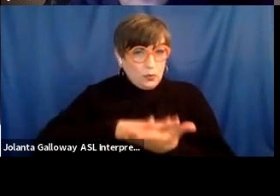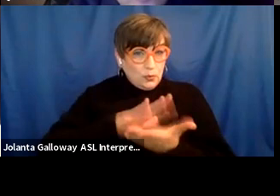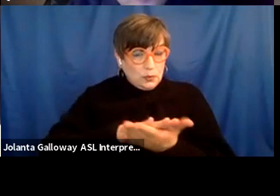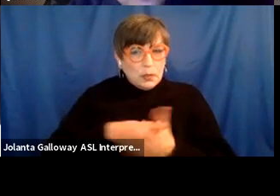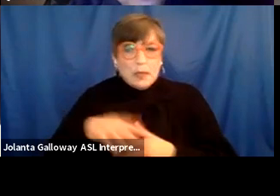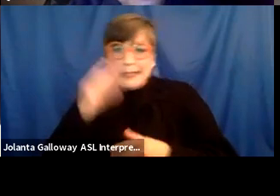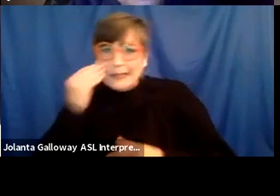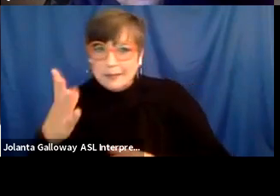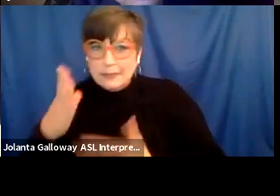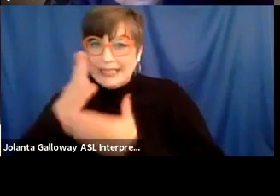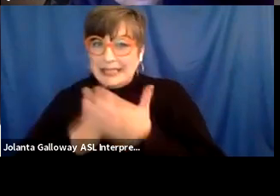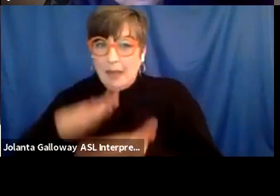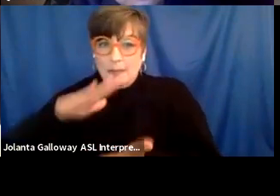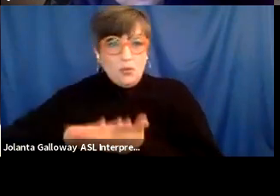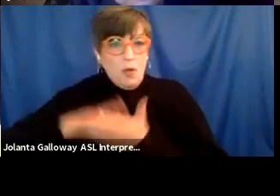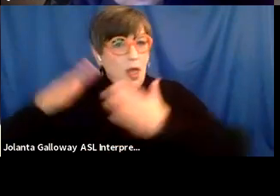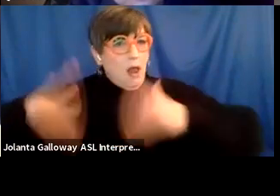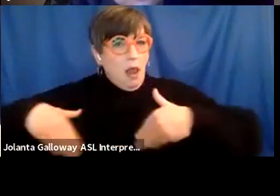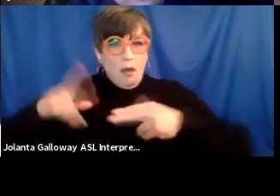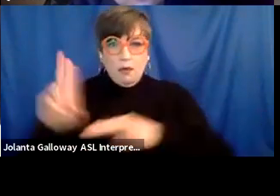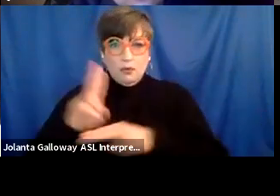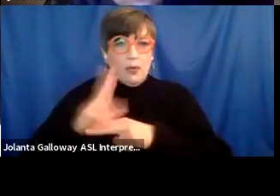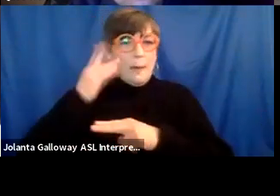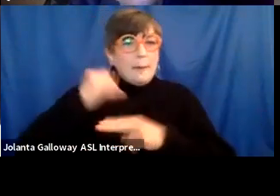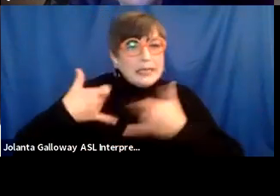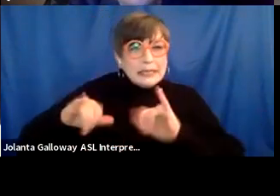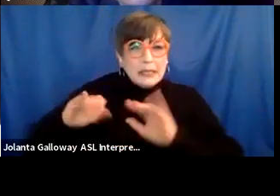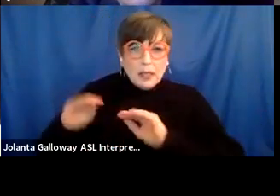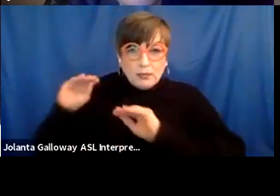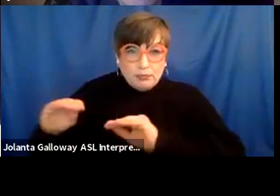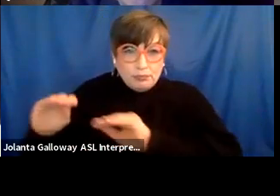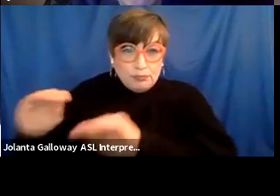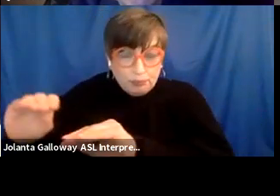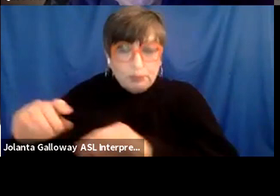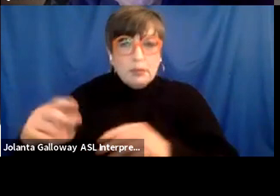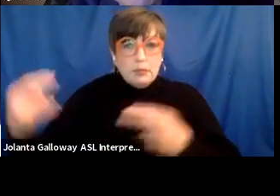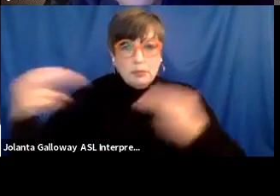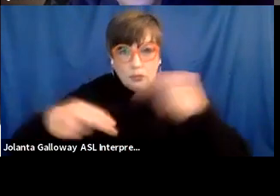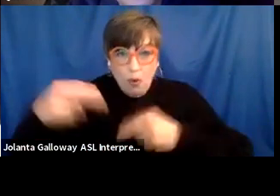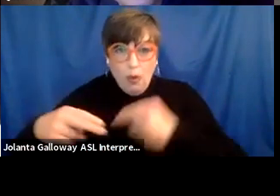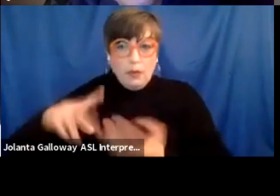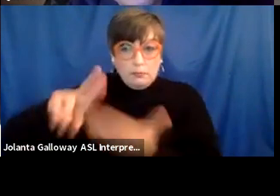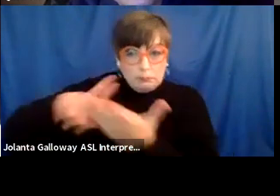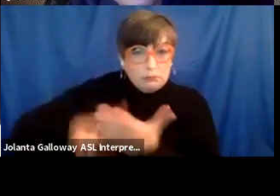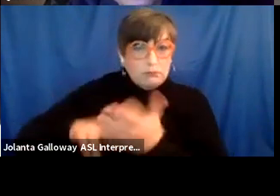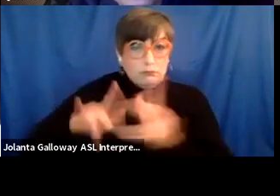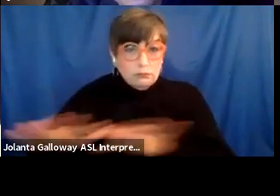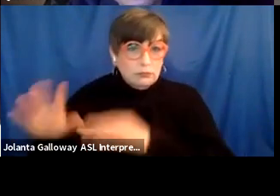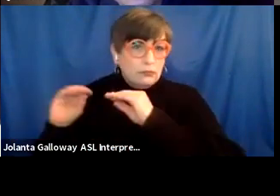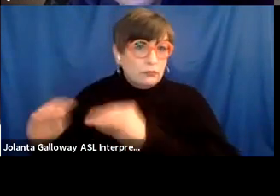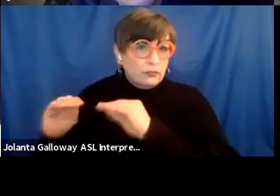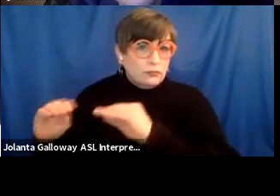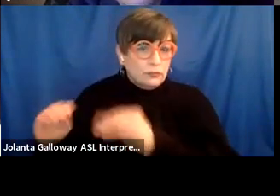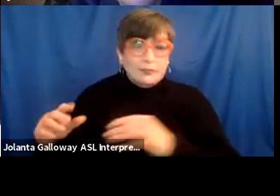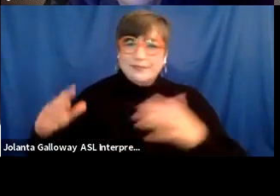it as a tool because we're still in the cycle of getting schools on using it. And we don't have